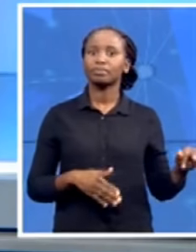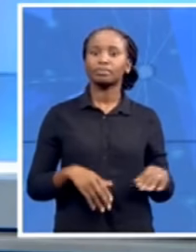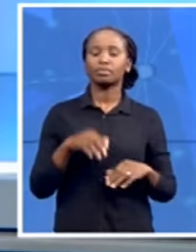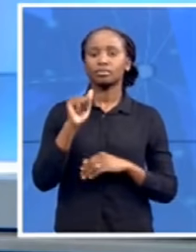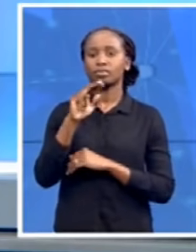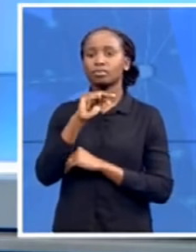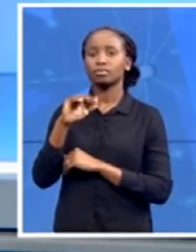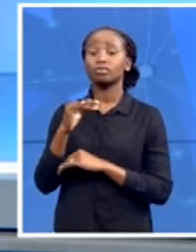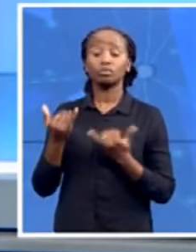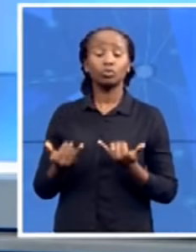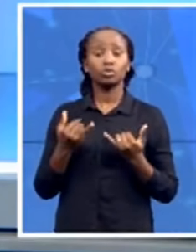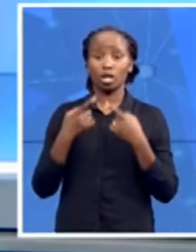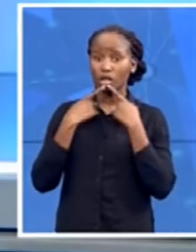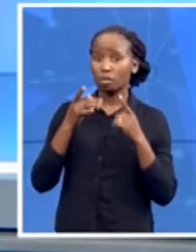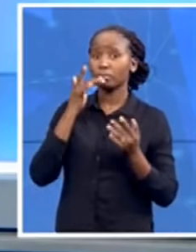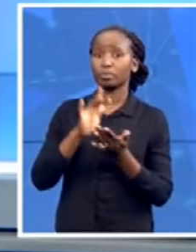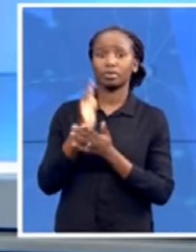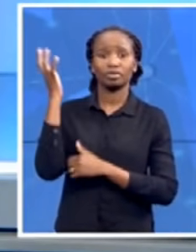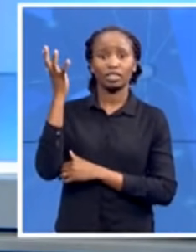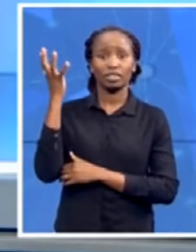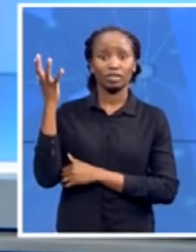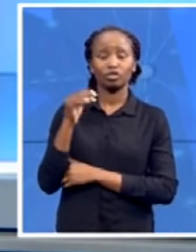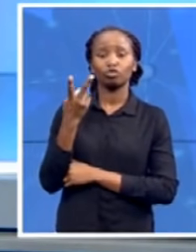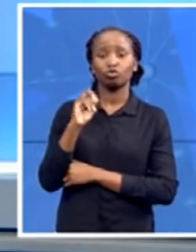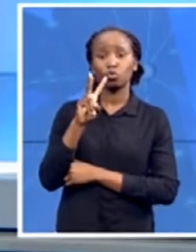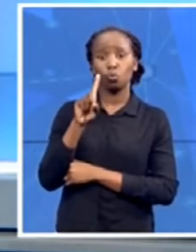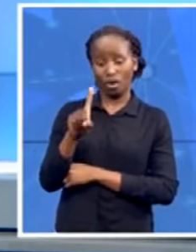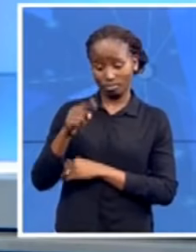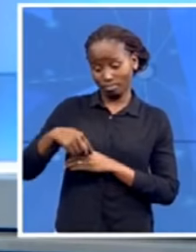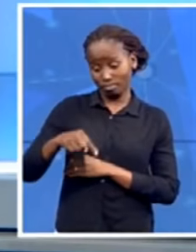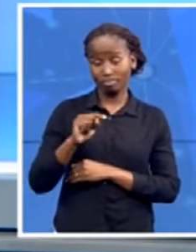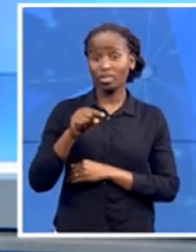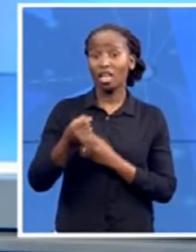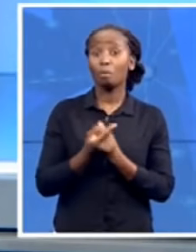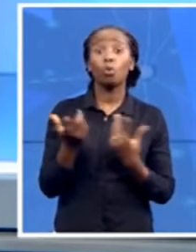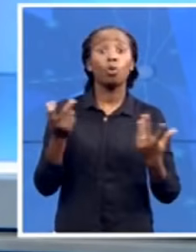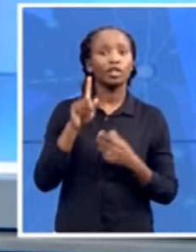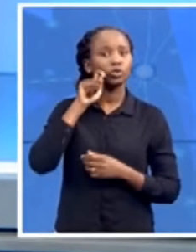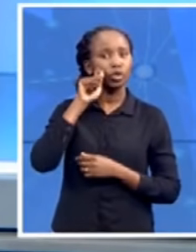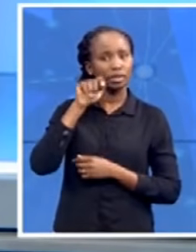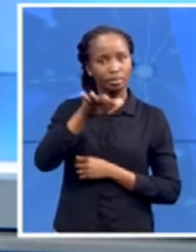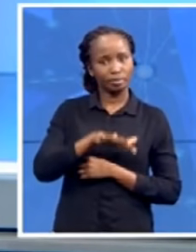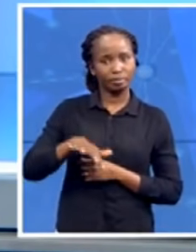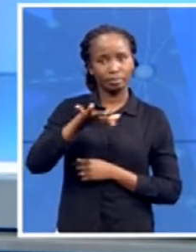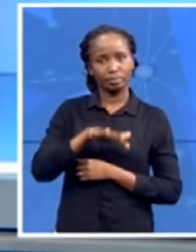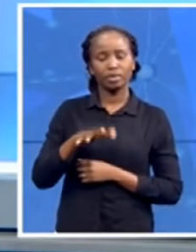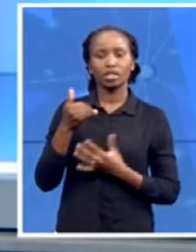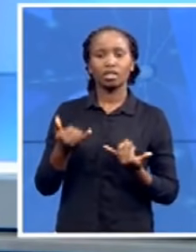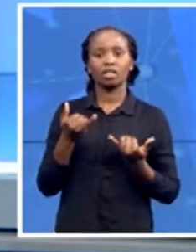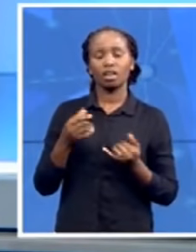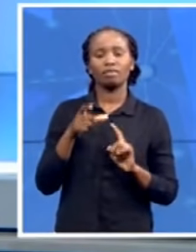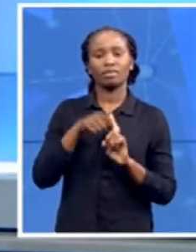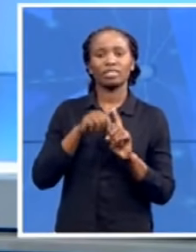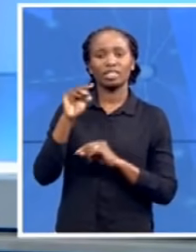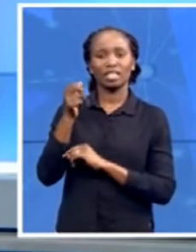21 local government election manifesto in Tshwane today. We now speak to Dr Ntsikelelo Breakfast about the manifestos that have already been launched and what we